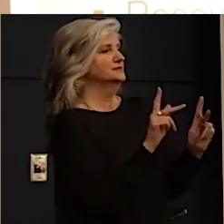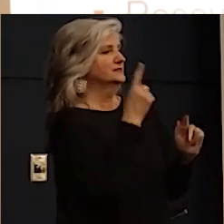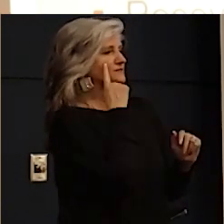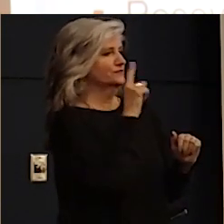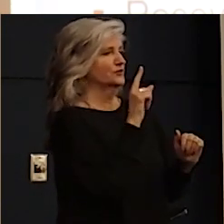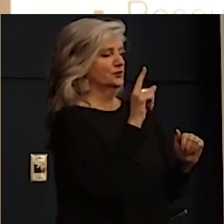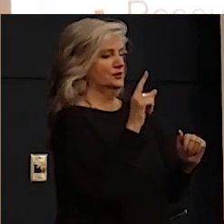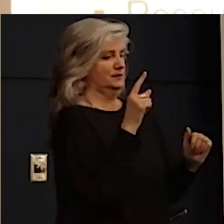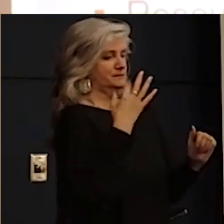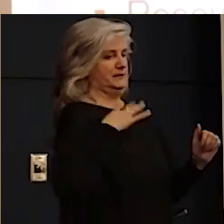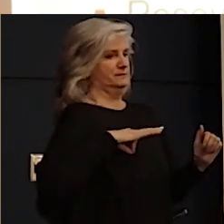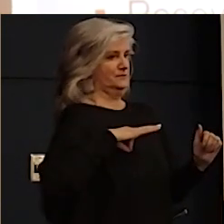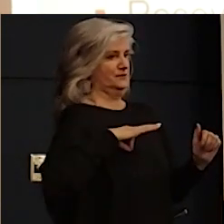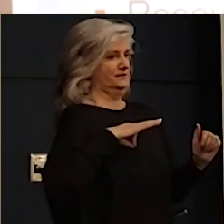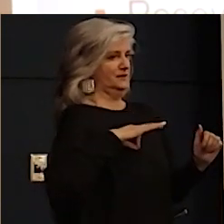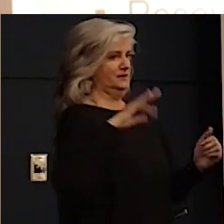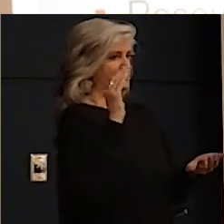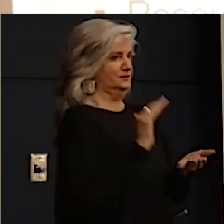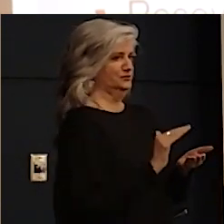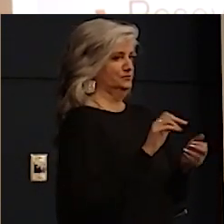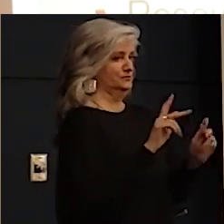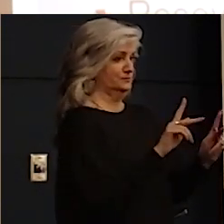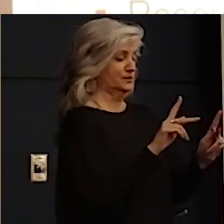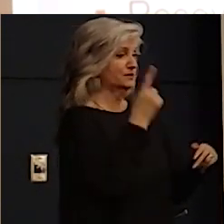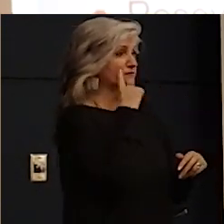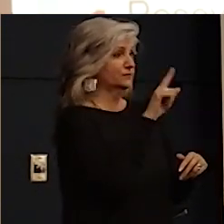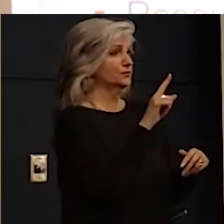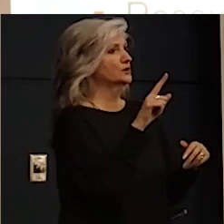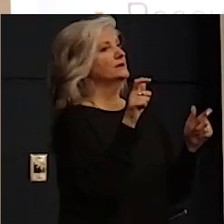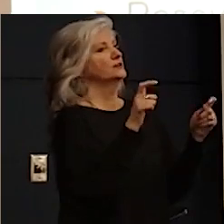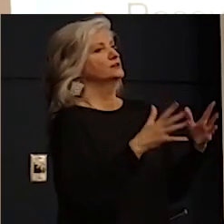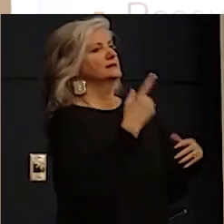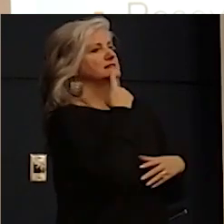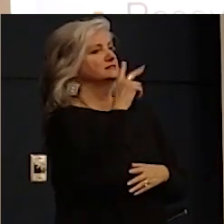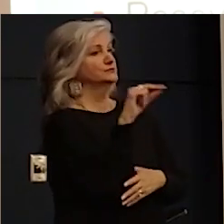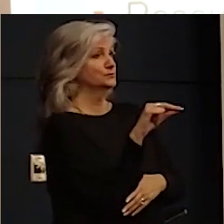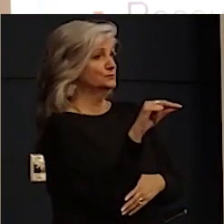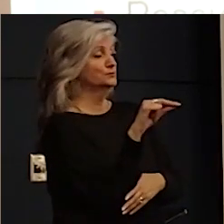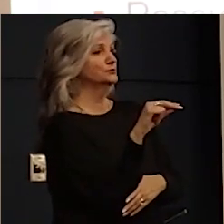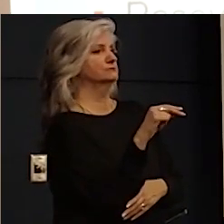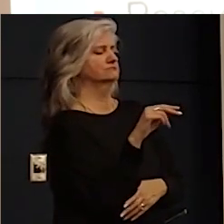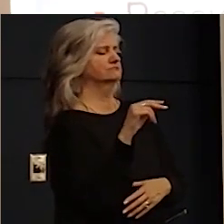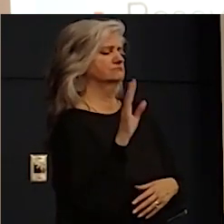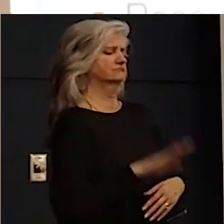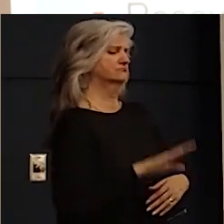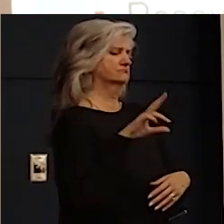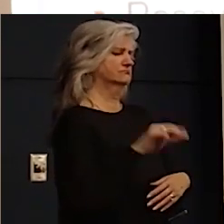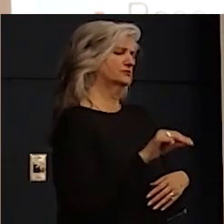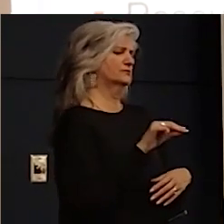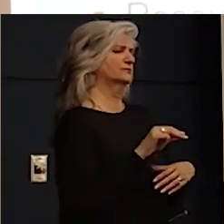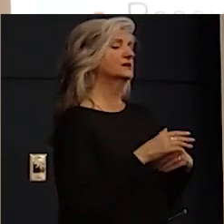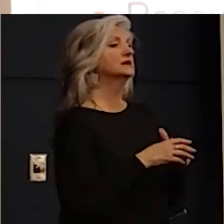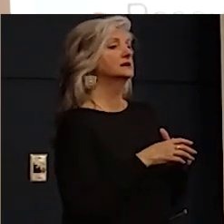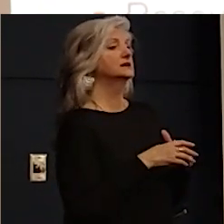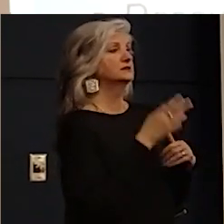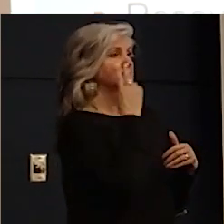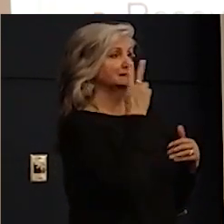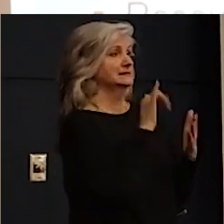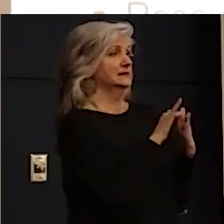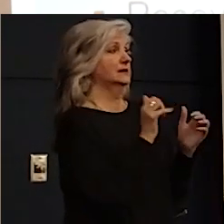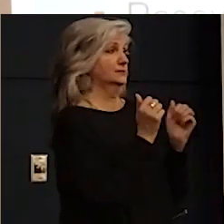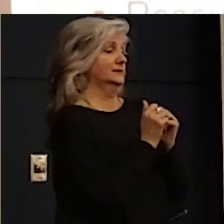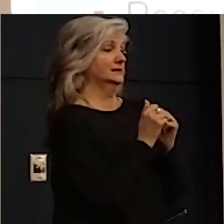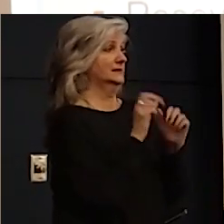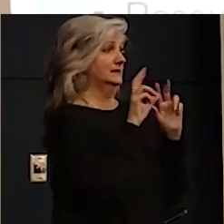windfall. It's reduced the opportunity for our regulators to say no and to put their foot down. And you can see that with